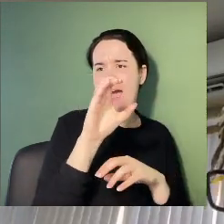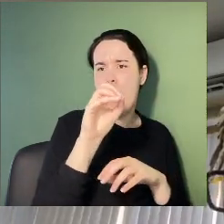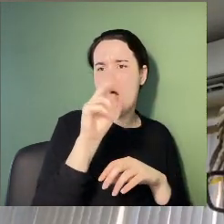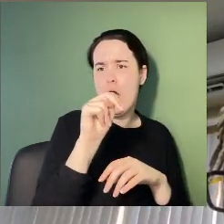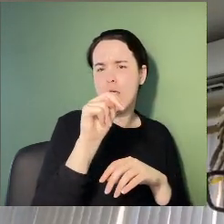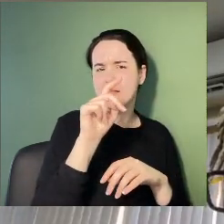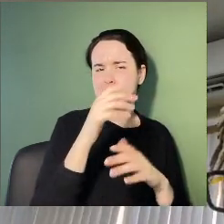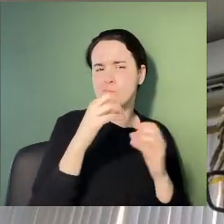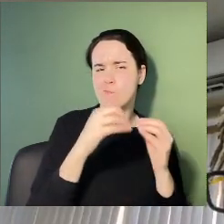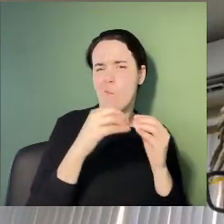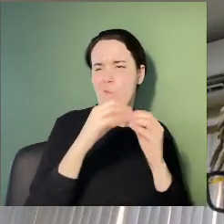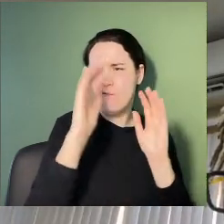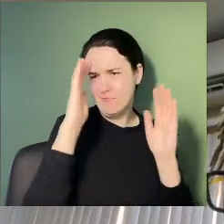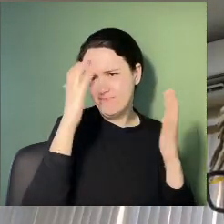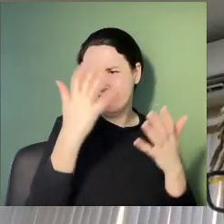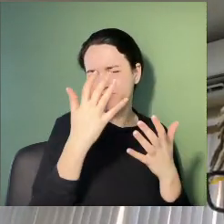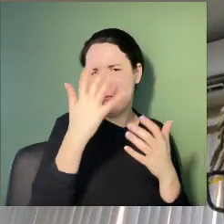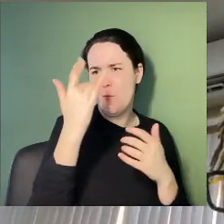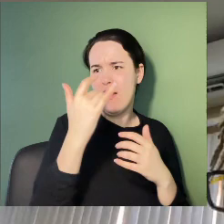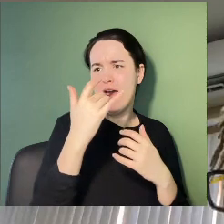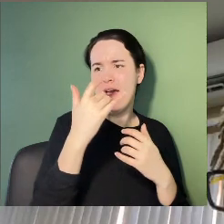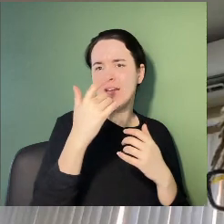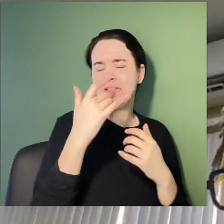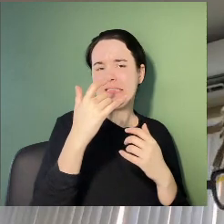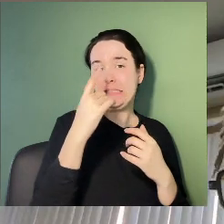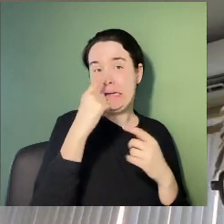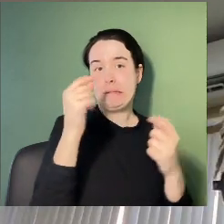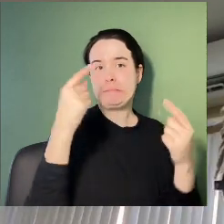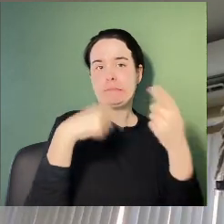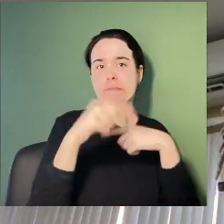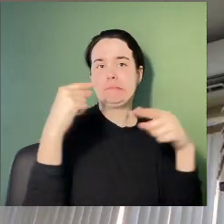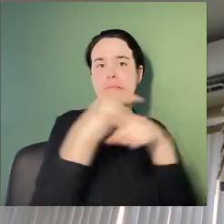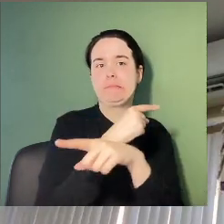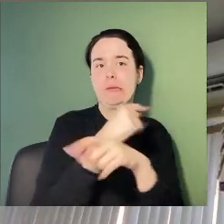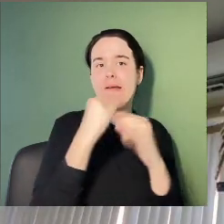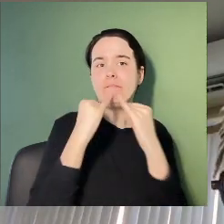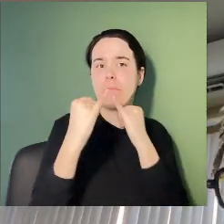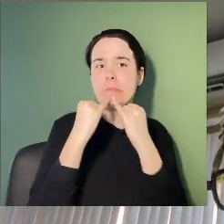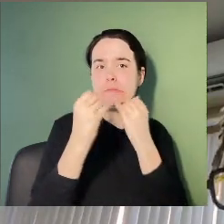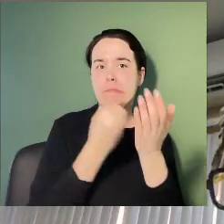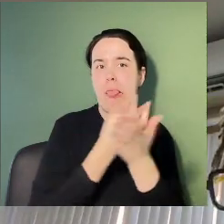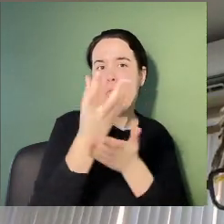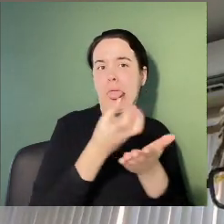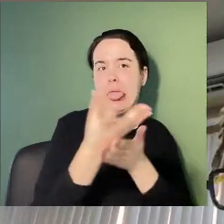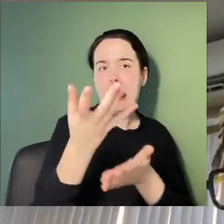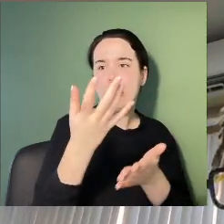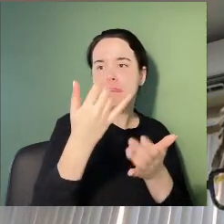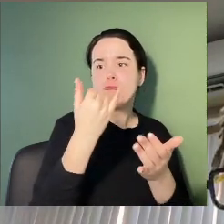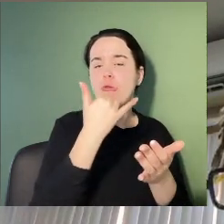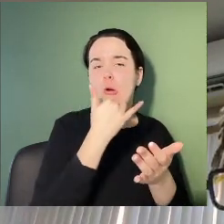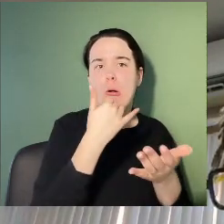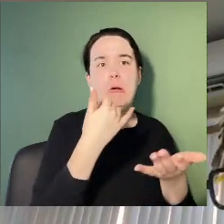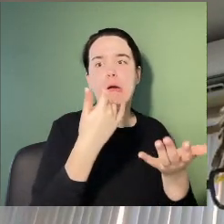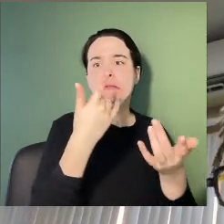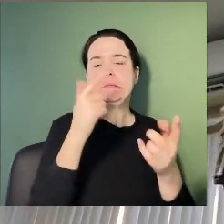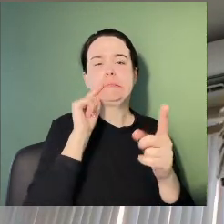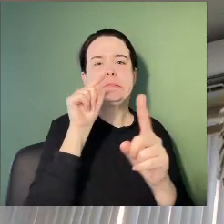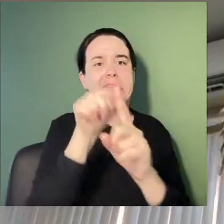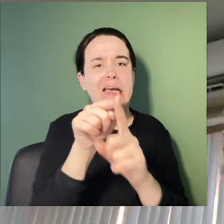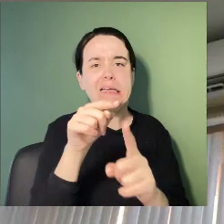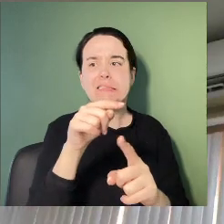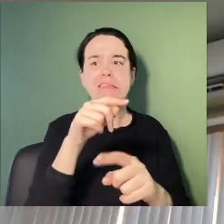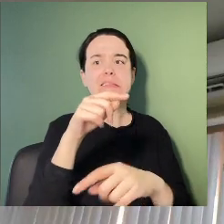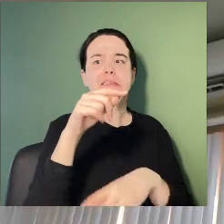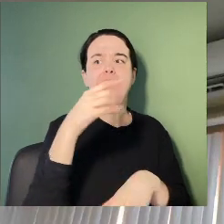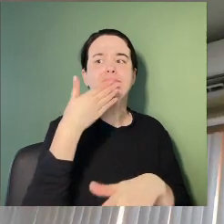that it's going to be a site of mis and disinformation, particularly in the run-up to elections? So you're going to see kind of like a targeted